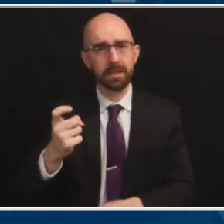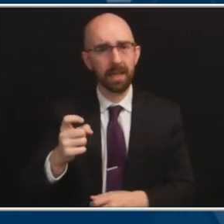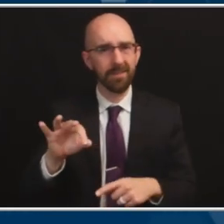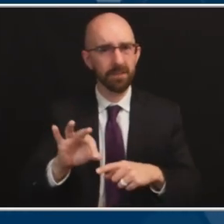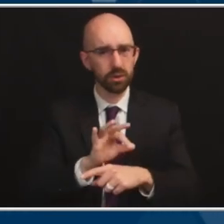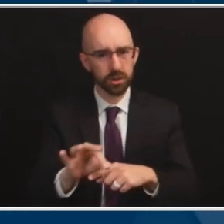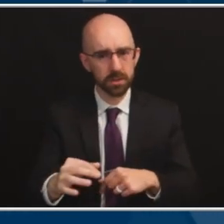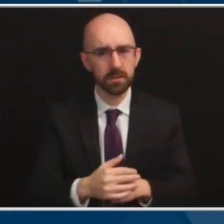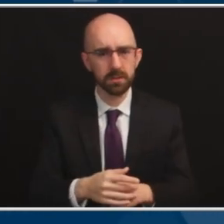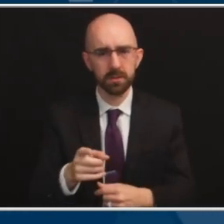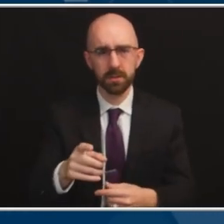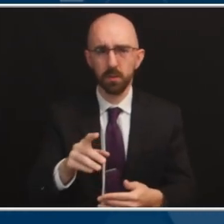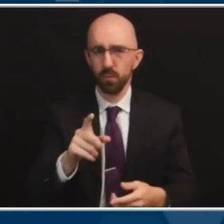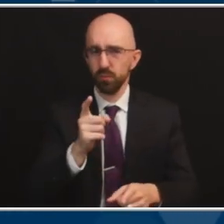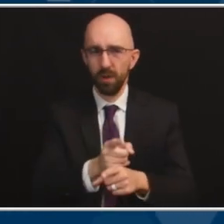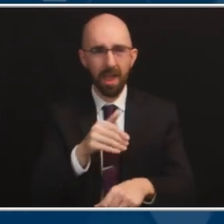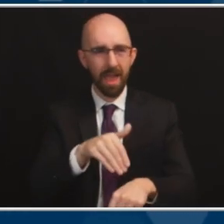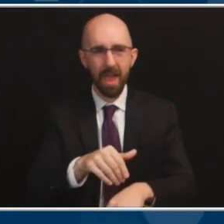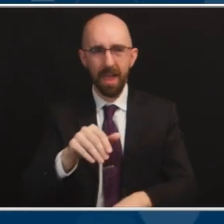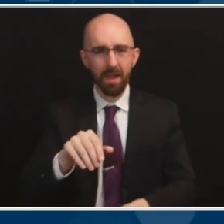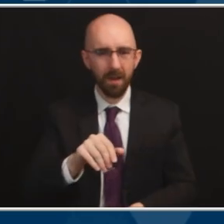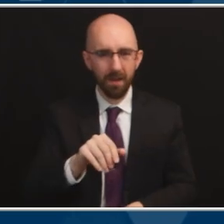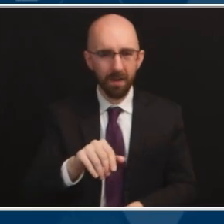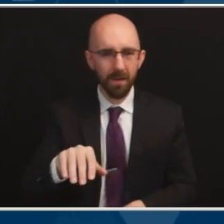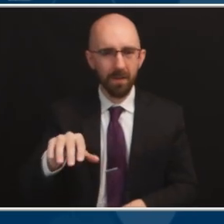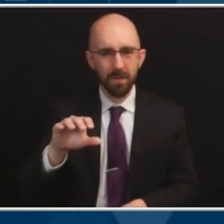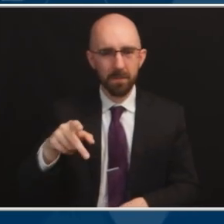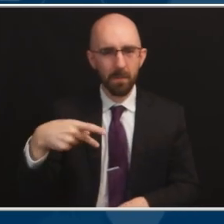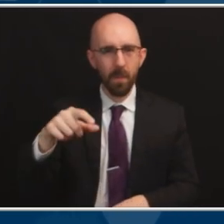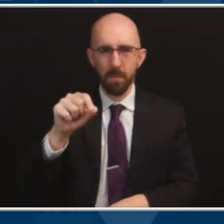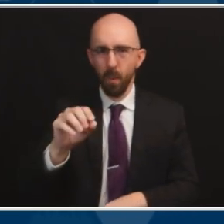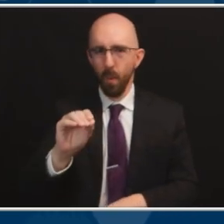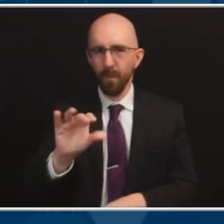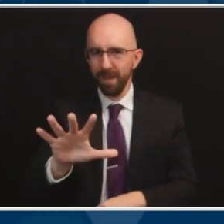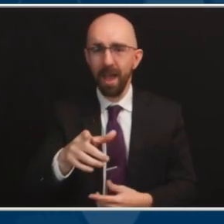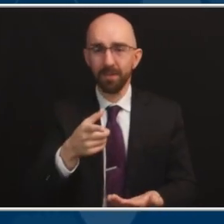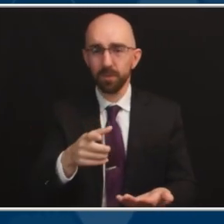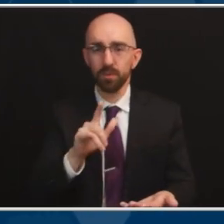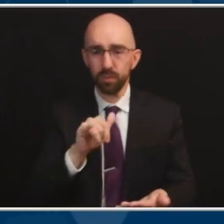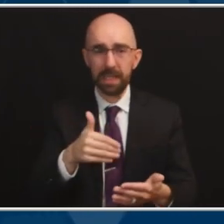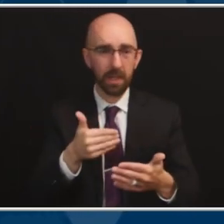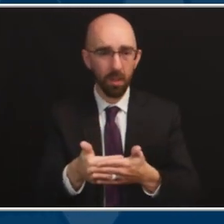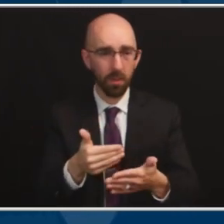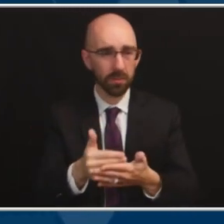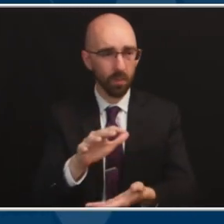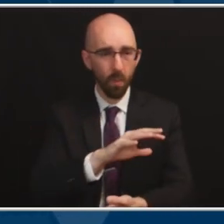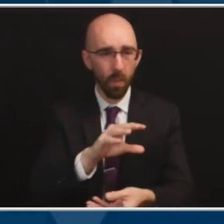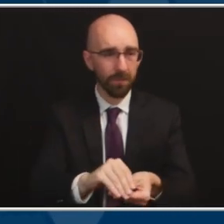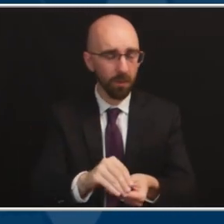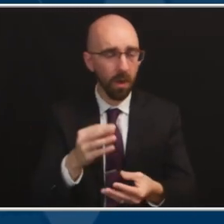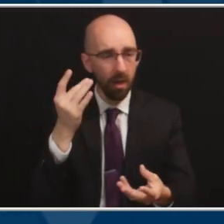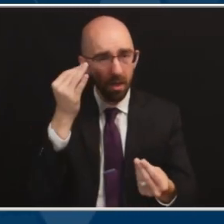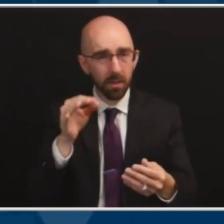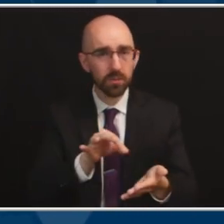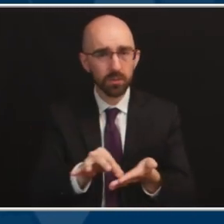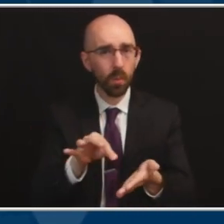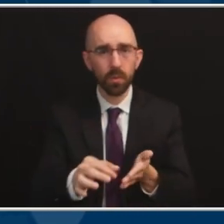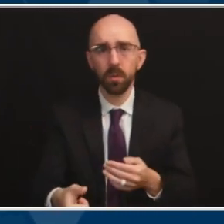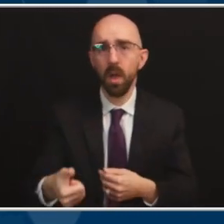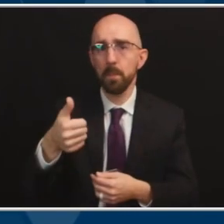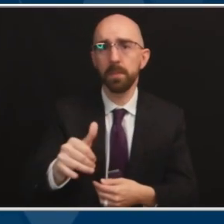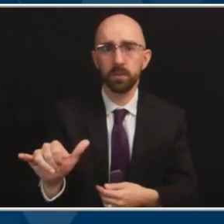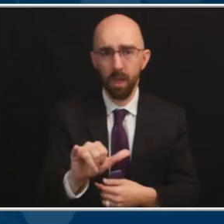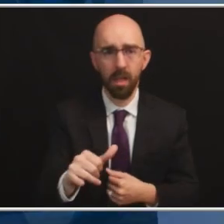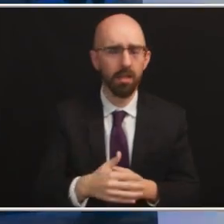at 0.05, so it's really close. And then their overall cognitive scores went up as well. That's